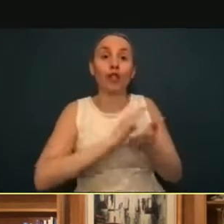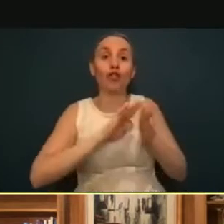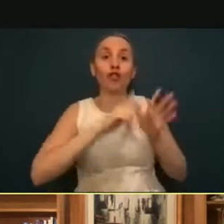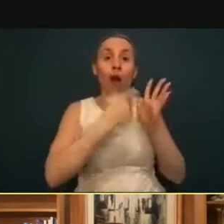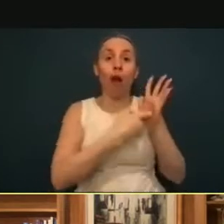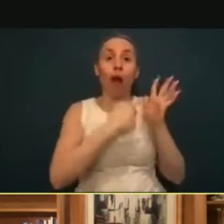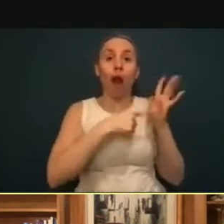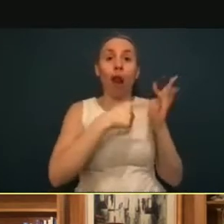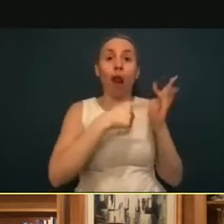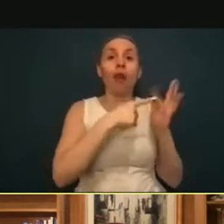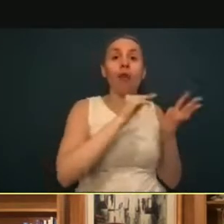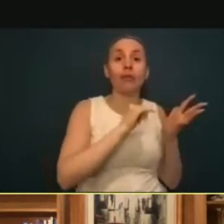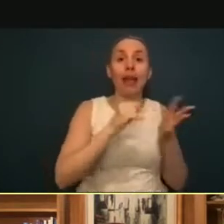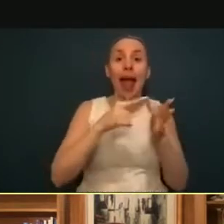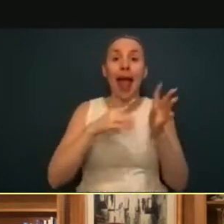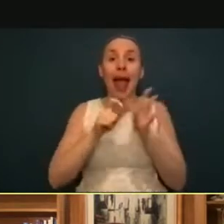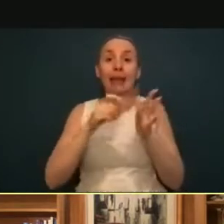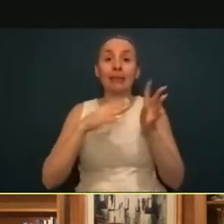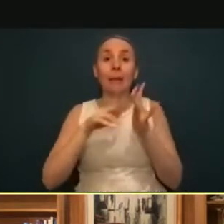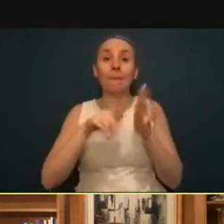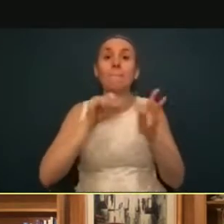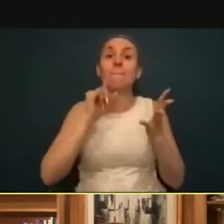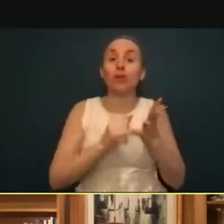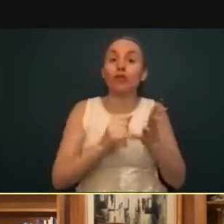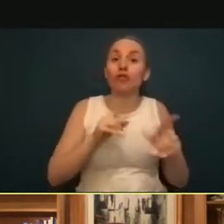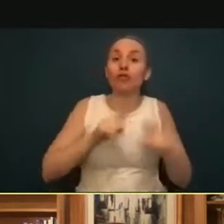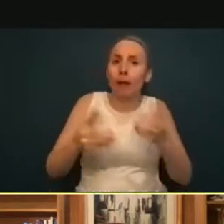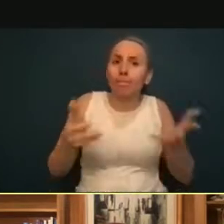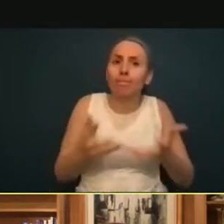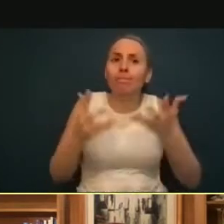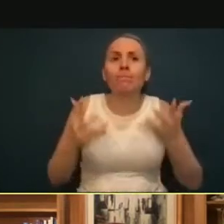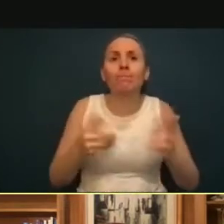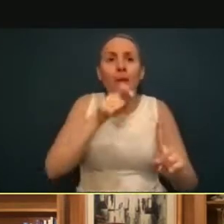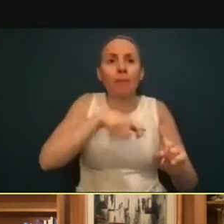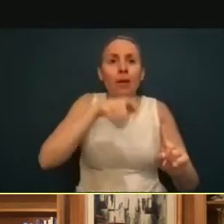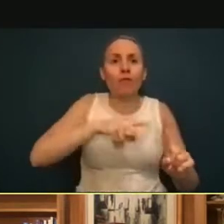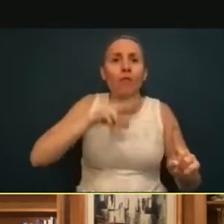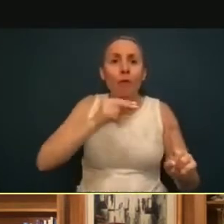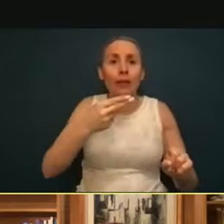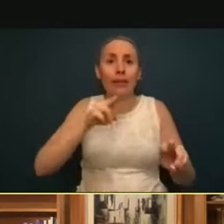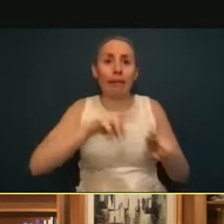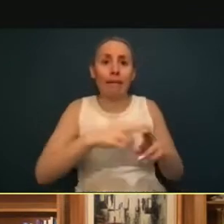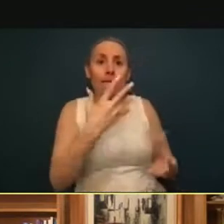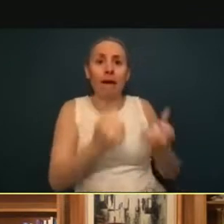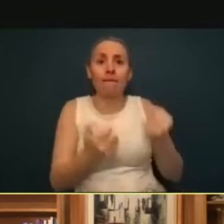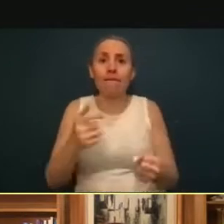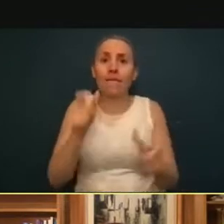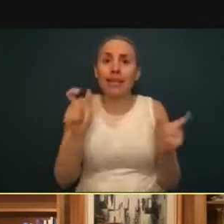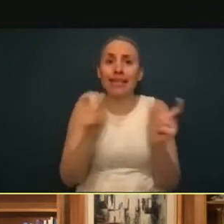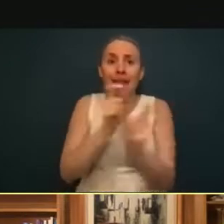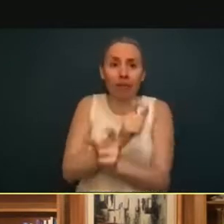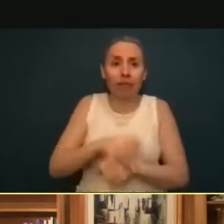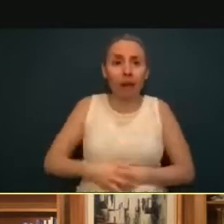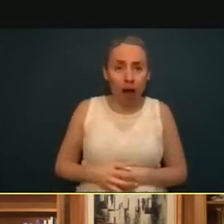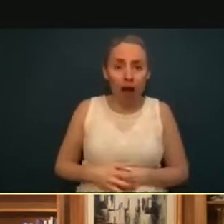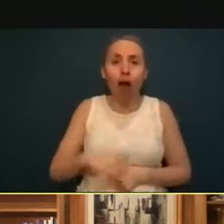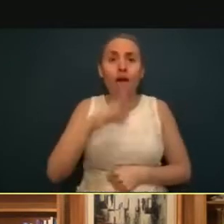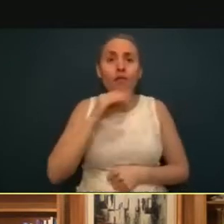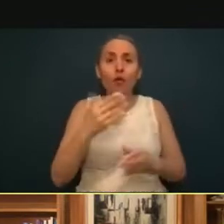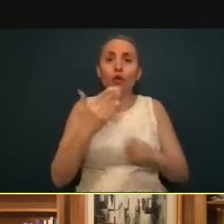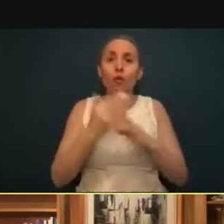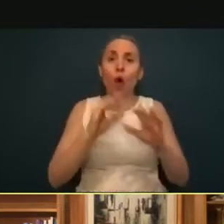with dyslexia within the creative sector. And we do that through workshops, films,